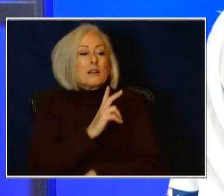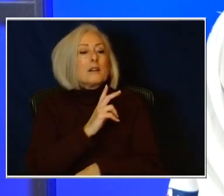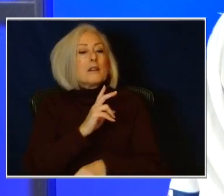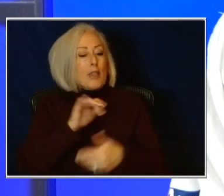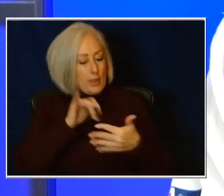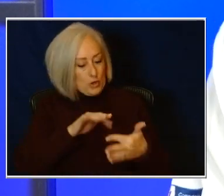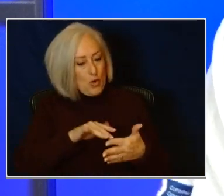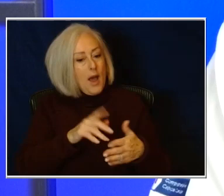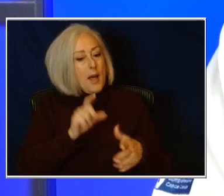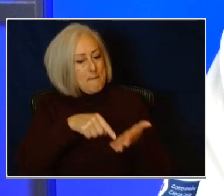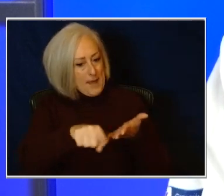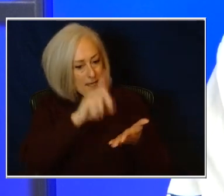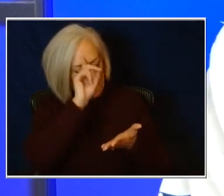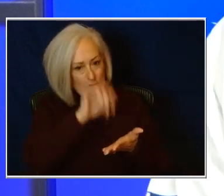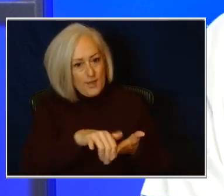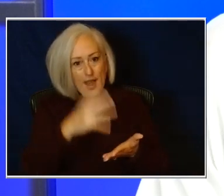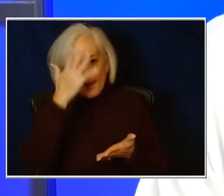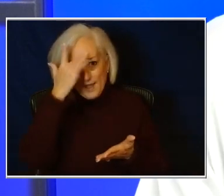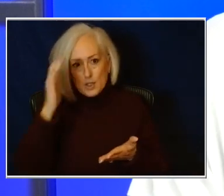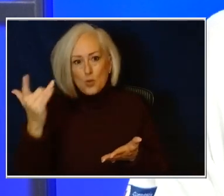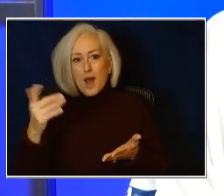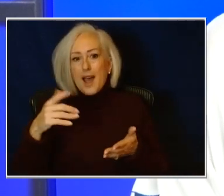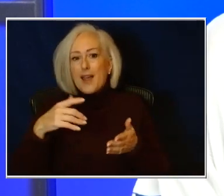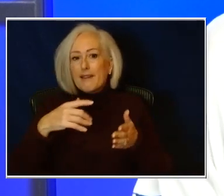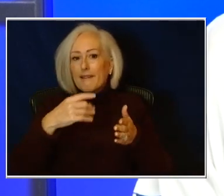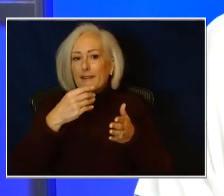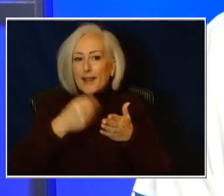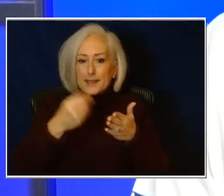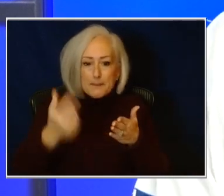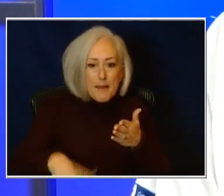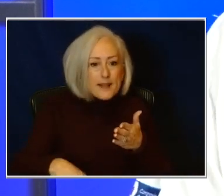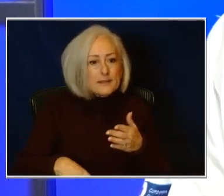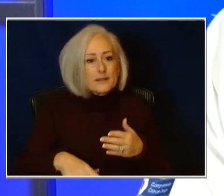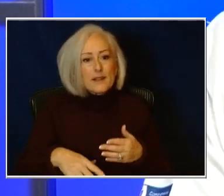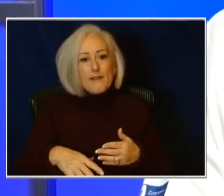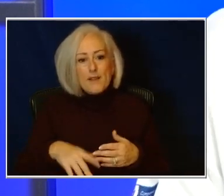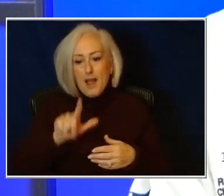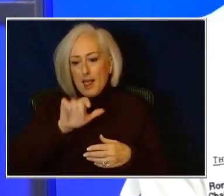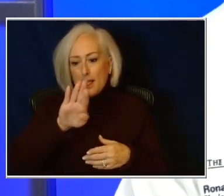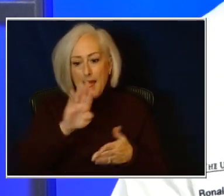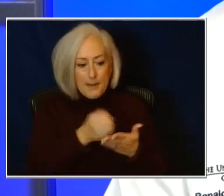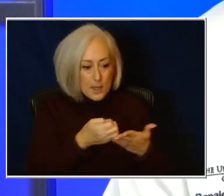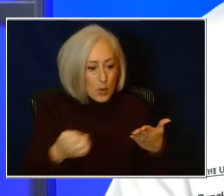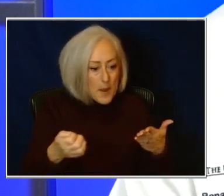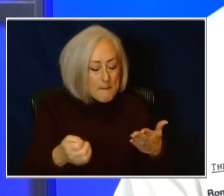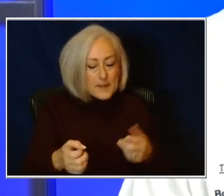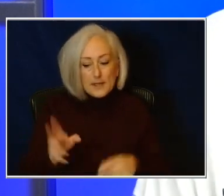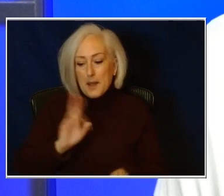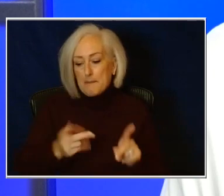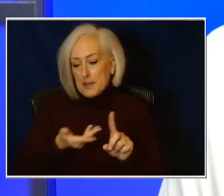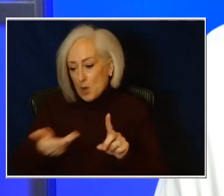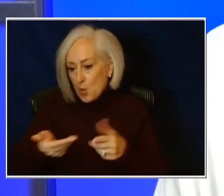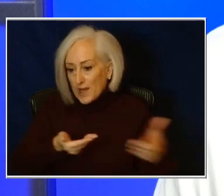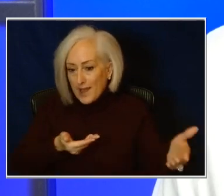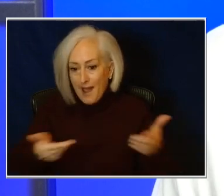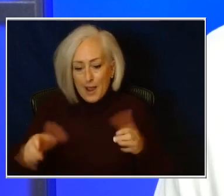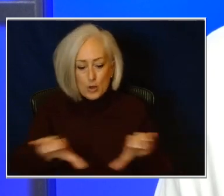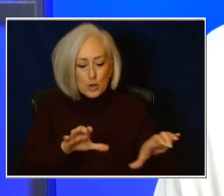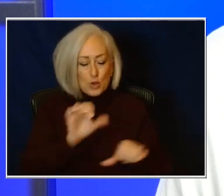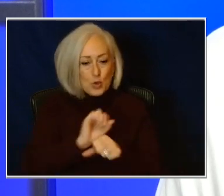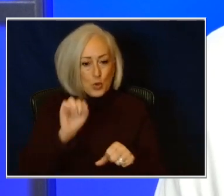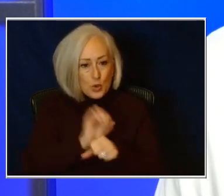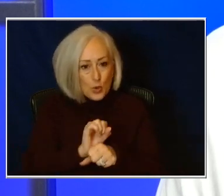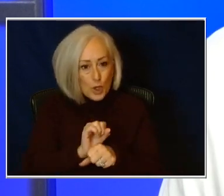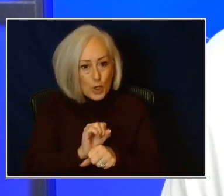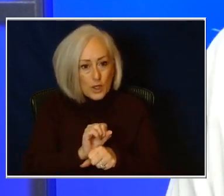really is expensive for all the laboratory equipment and all the people that are hired to carry out this work. But really for the patient